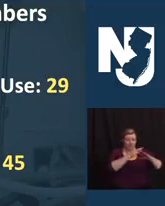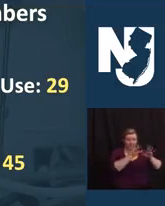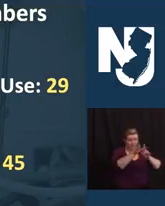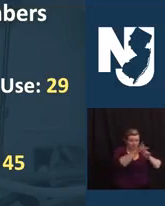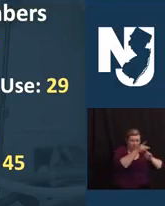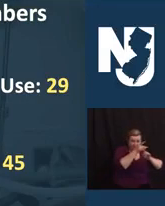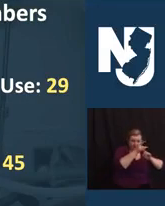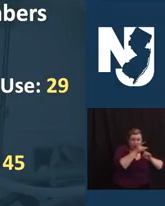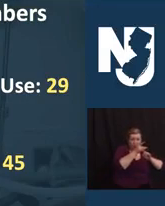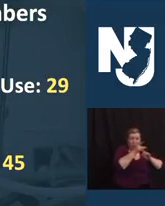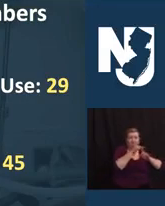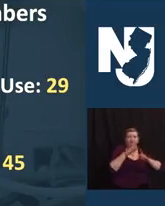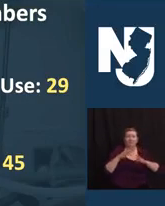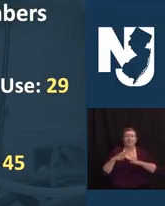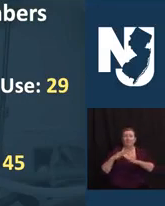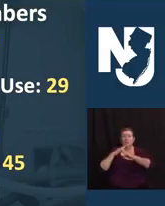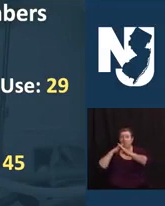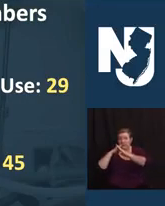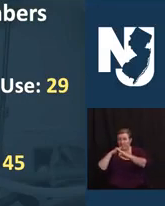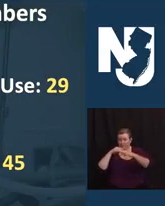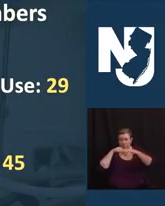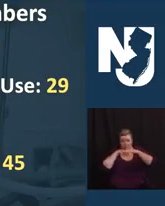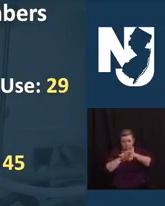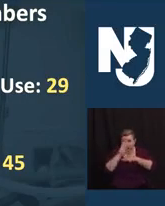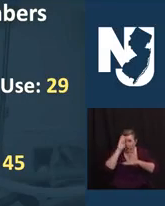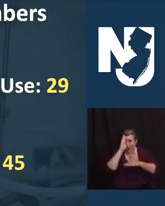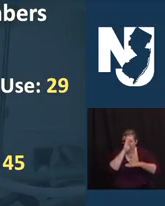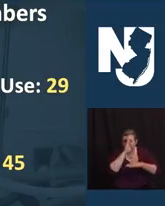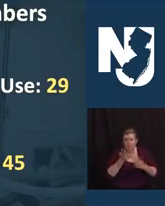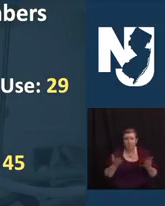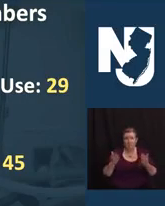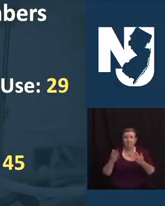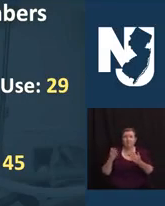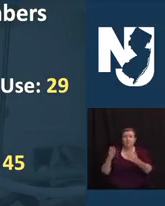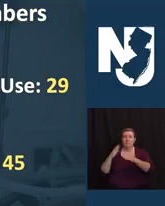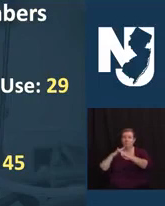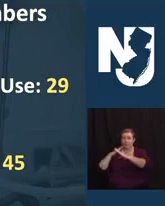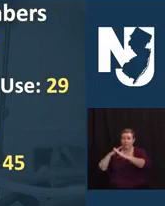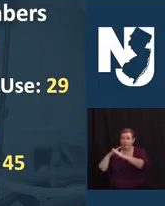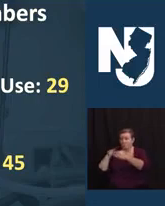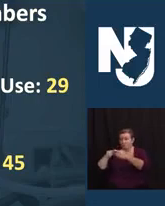99.99% effective in keeping people out of the hospital, and more than